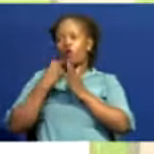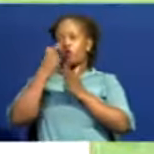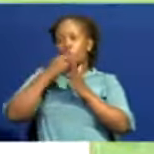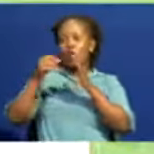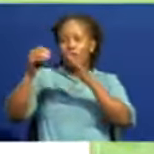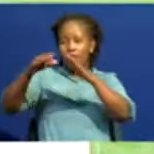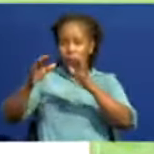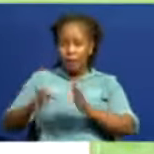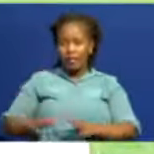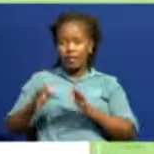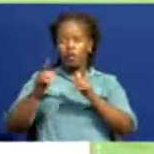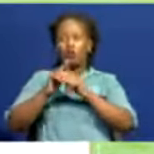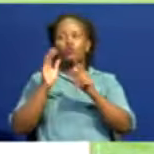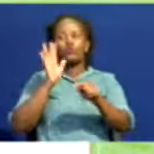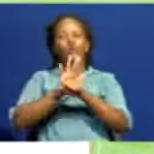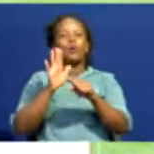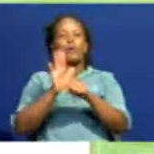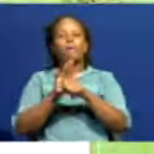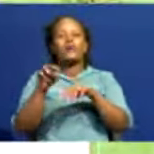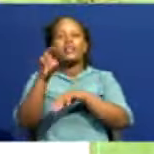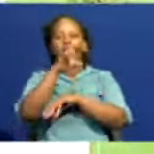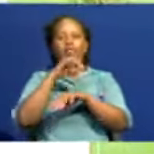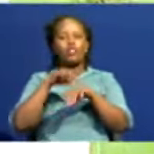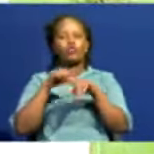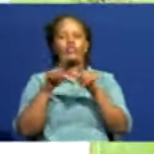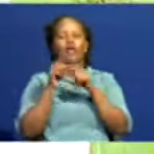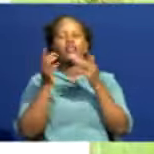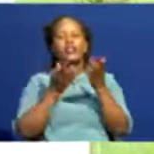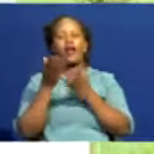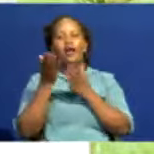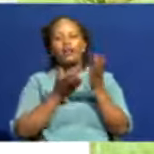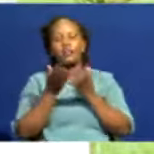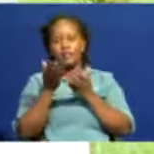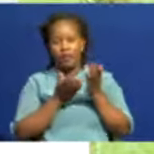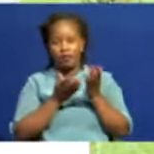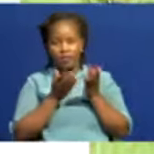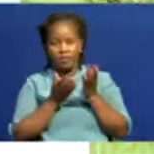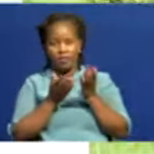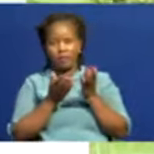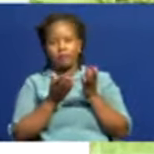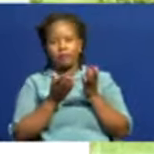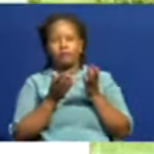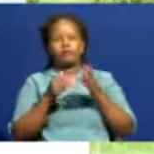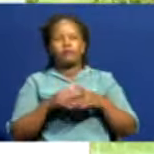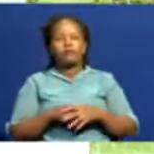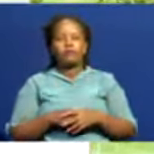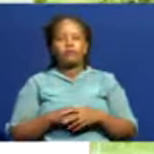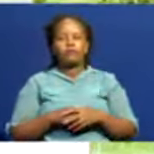nations and served in a variety of roles. Parsayo Fredrick, reporting for Sunday Express.